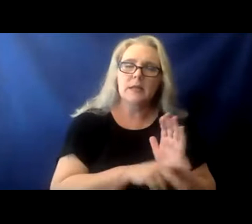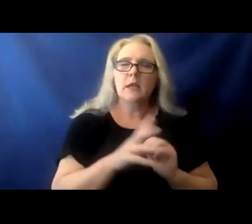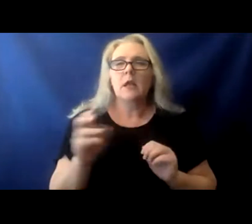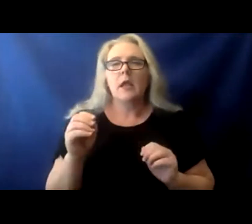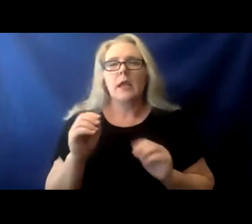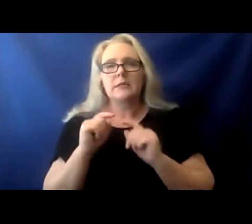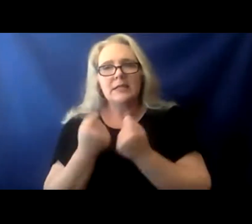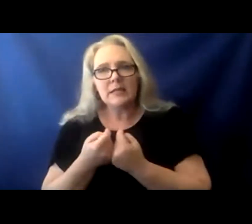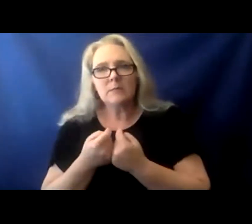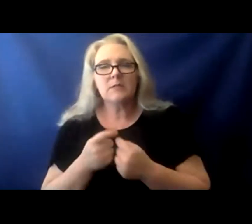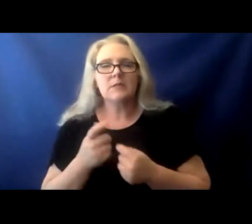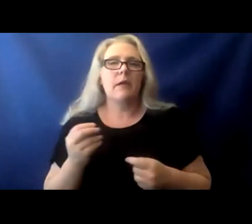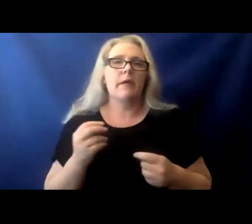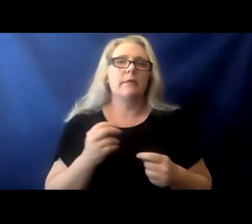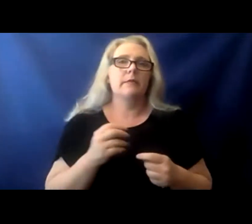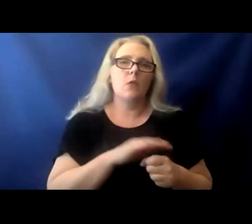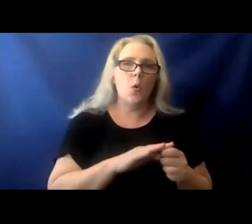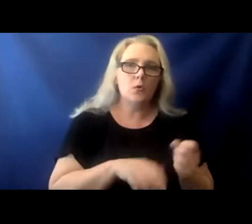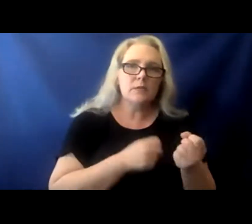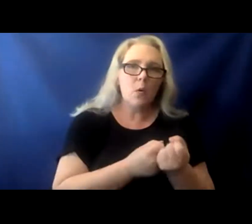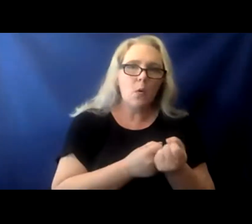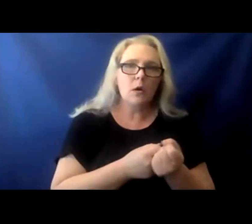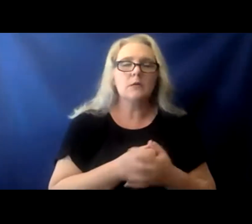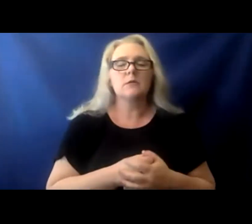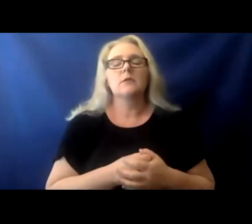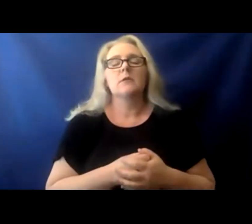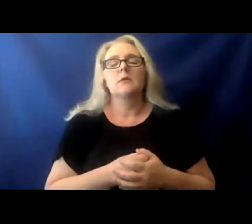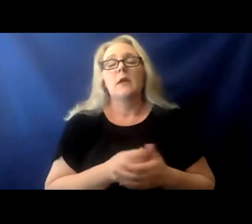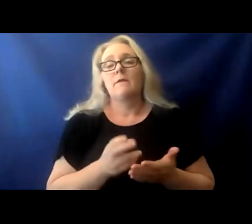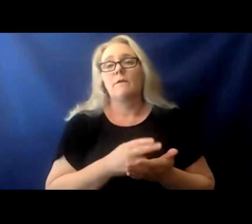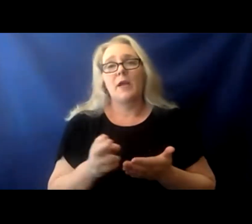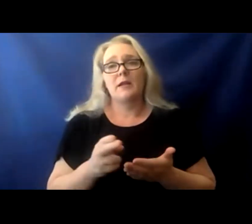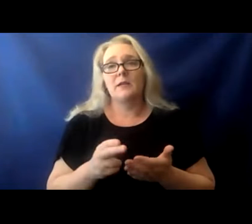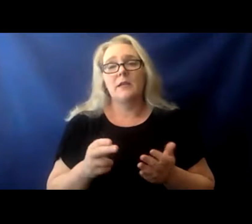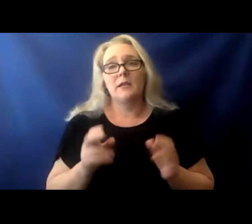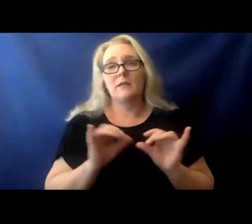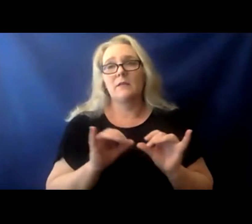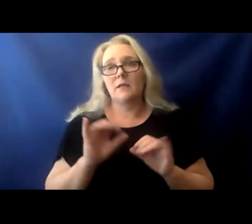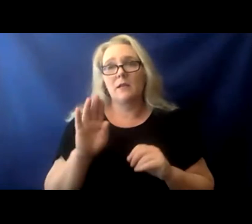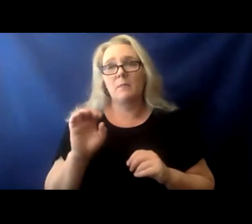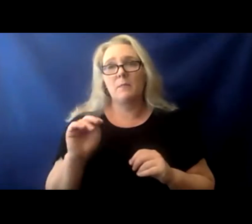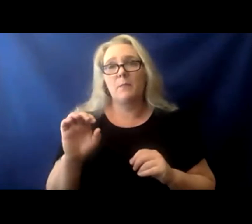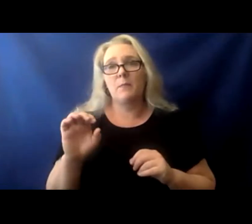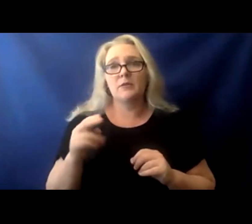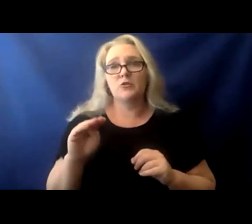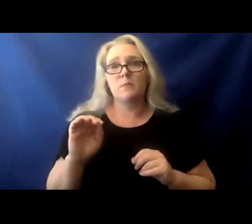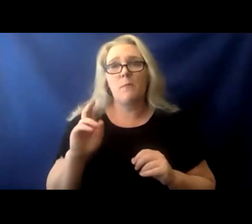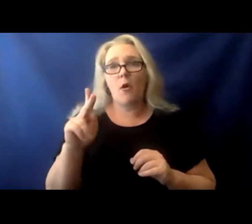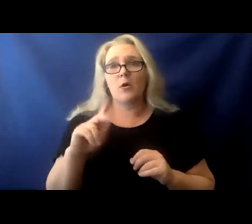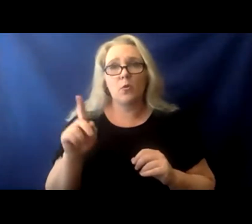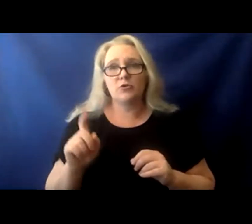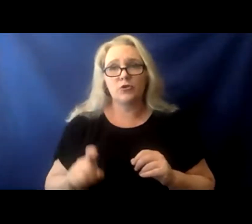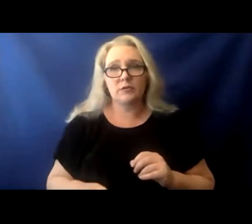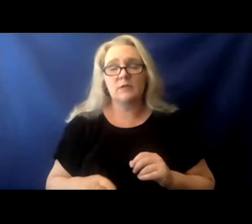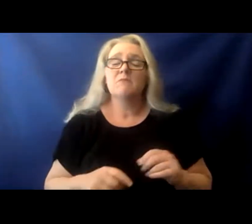How do we develop our local support team? And frankly, I think this benchmark question, there's plenty of data questions that were